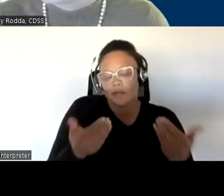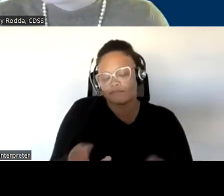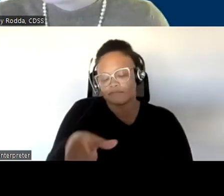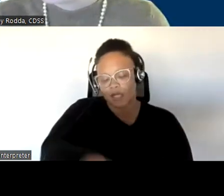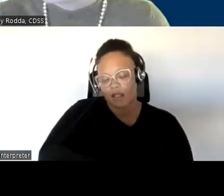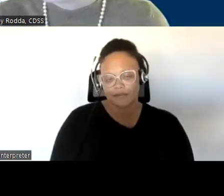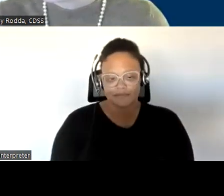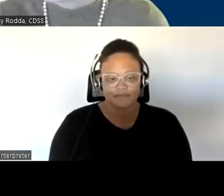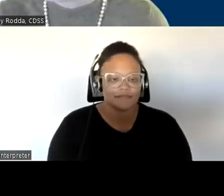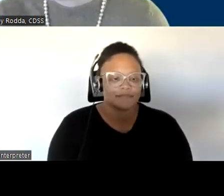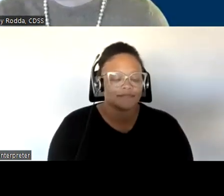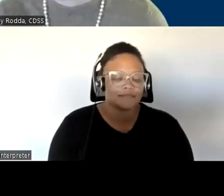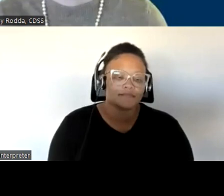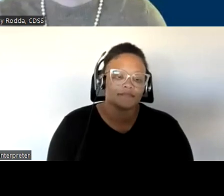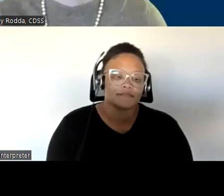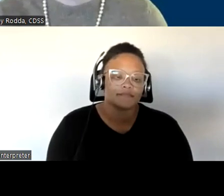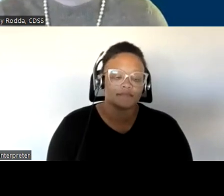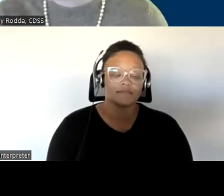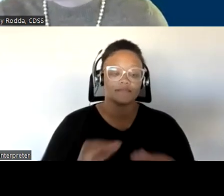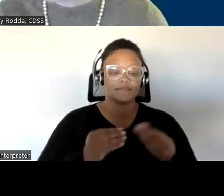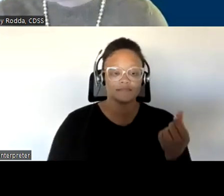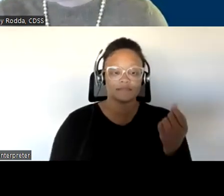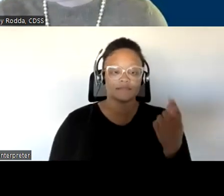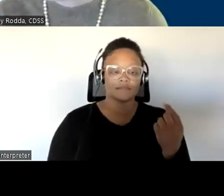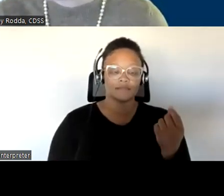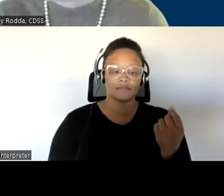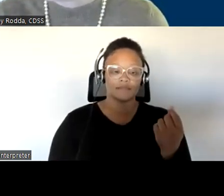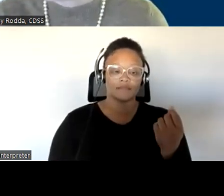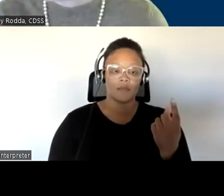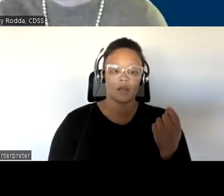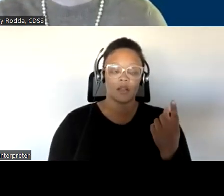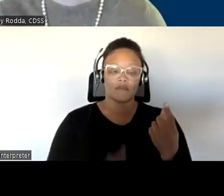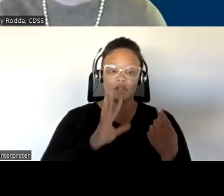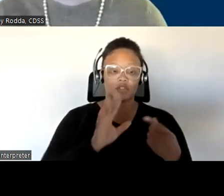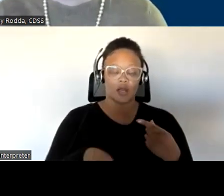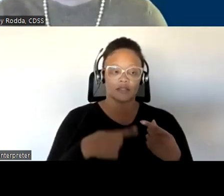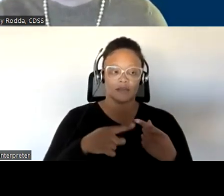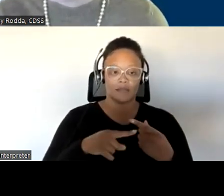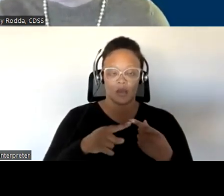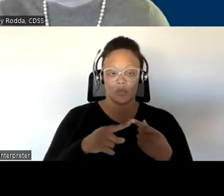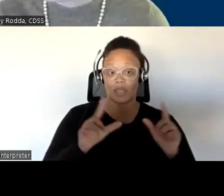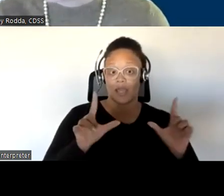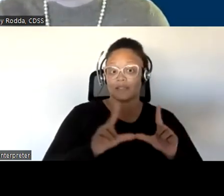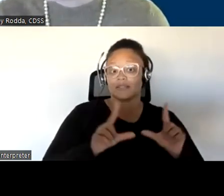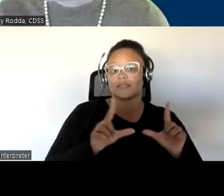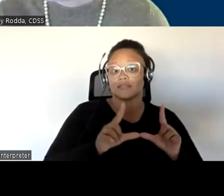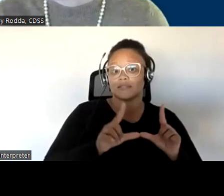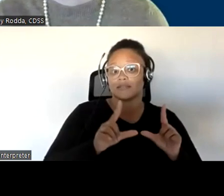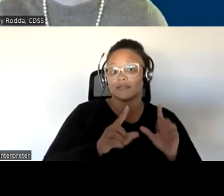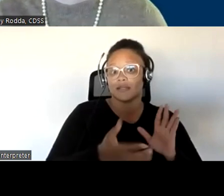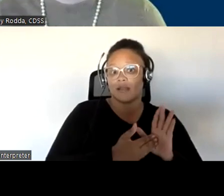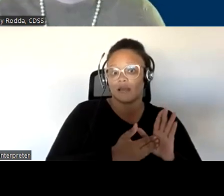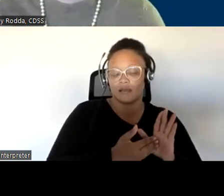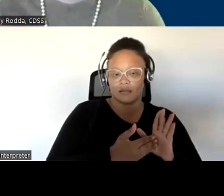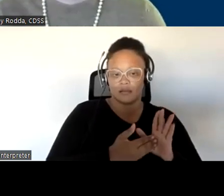And so number 11 relates back to that second question that I answered, whether I'm licensed. So I can see that I